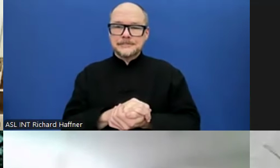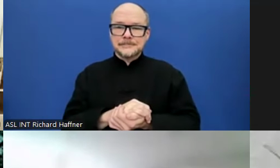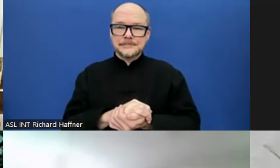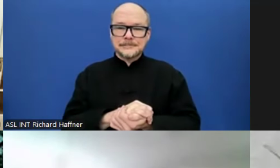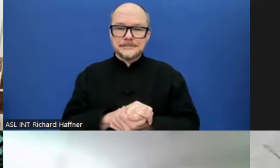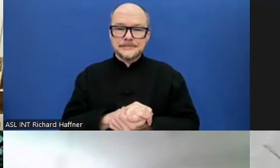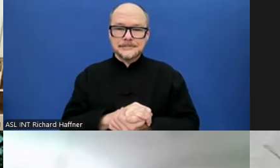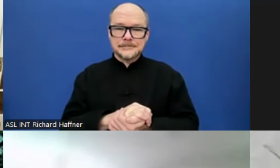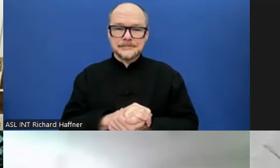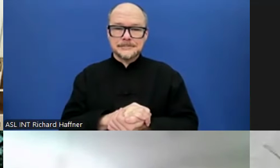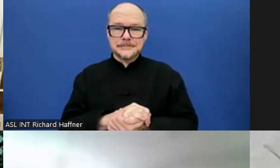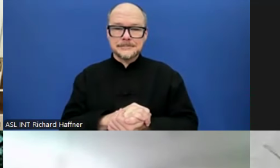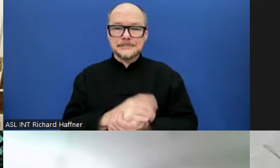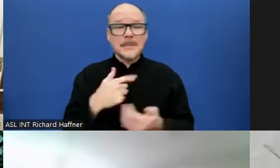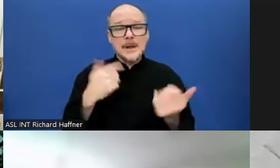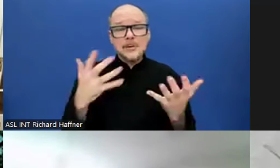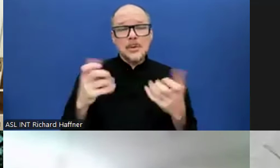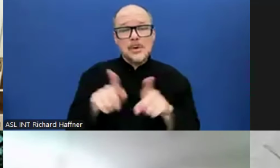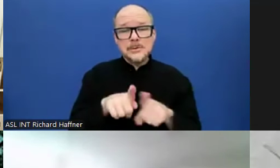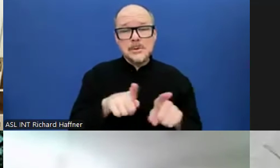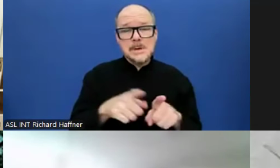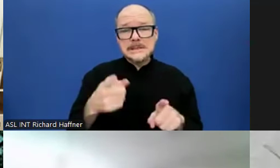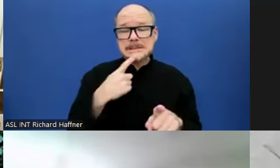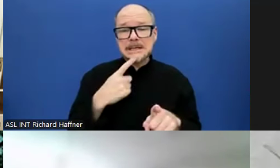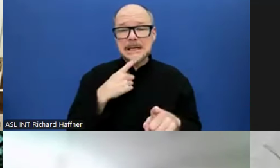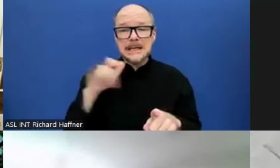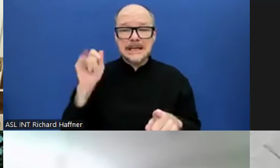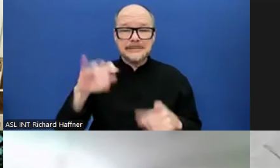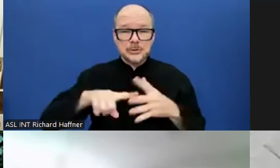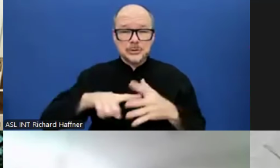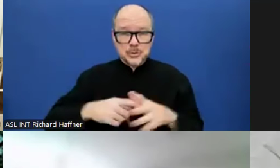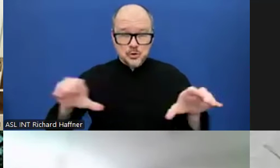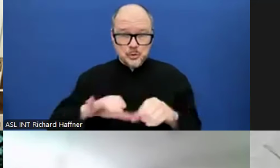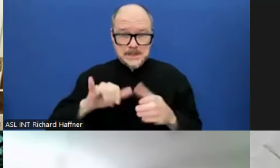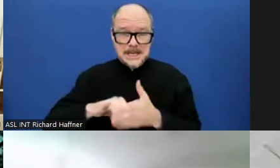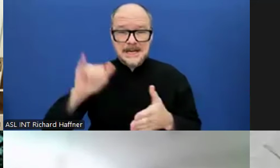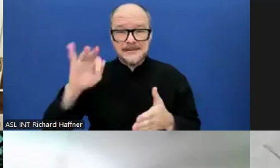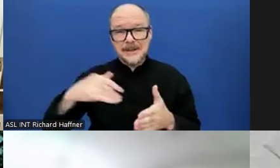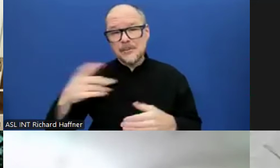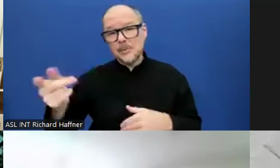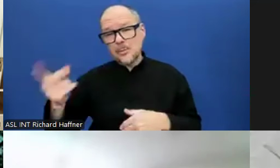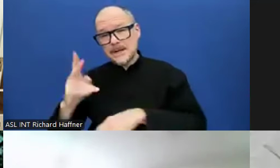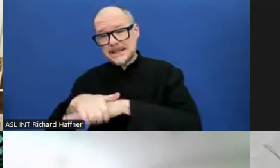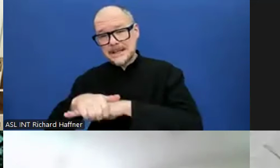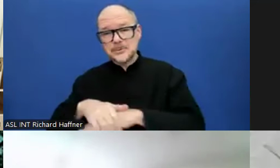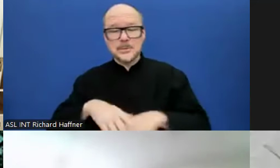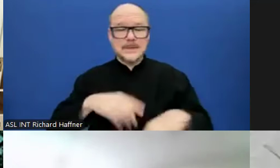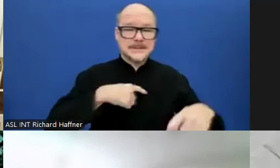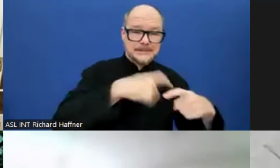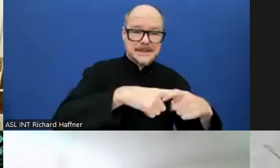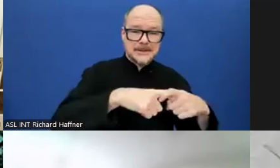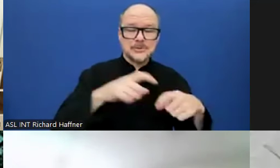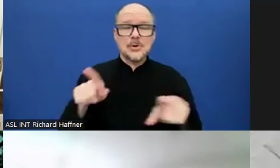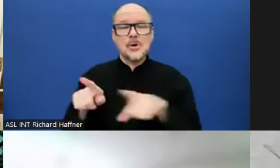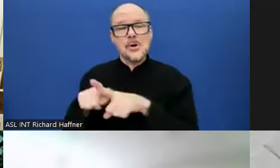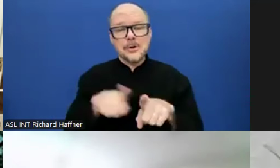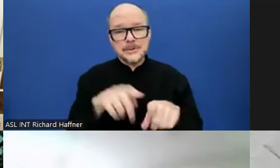I just wanted to also mention, if you're going to start doing that, if you're going to have two, one in English and one in Spanish, you also have to